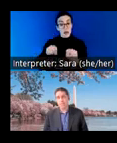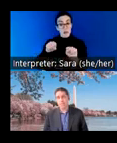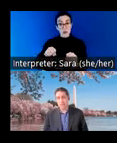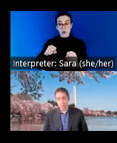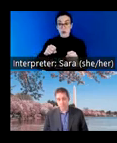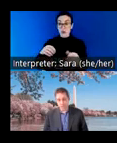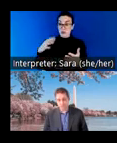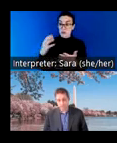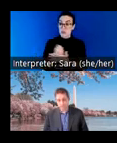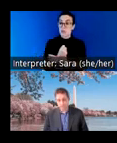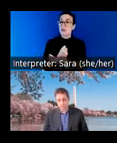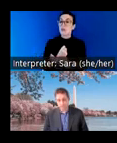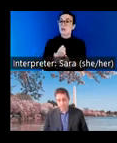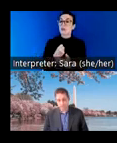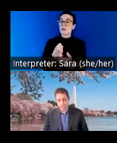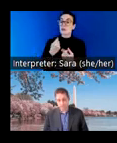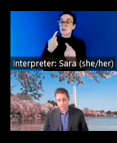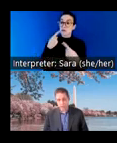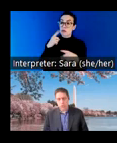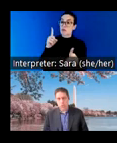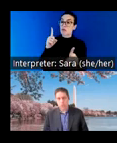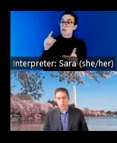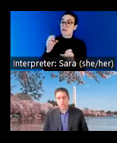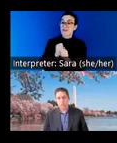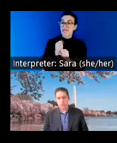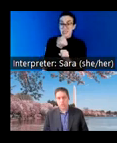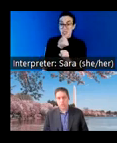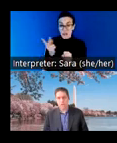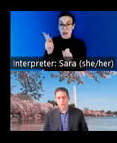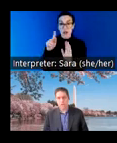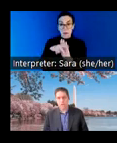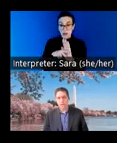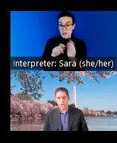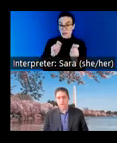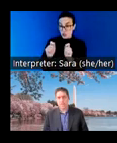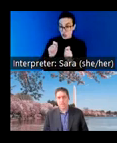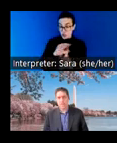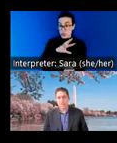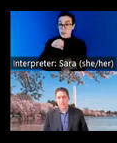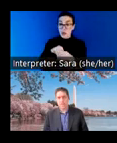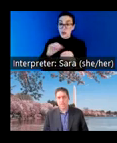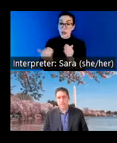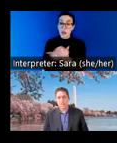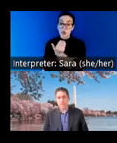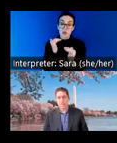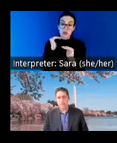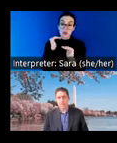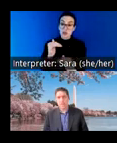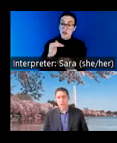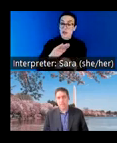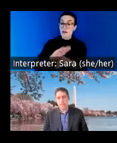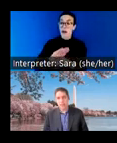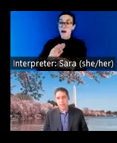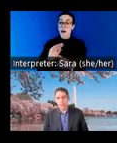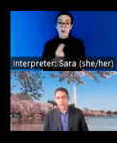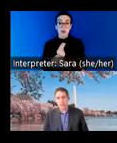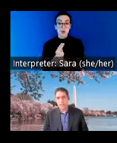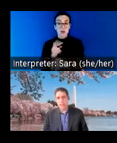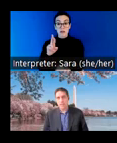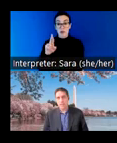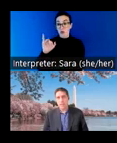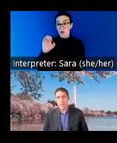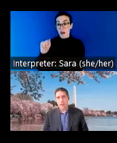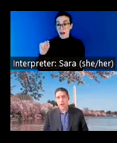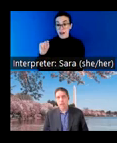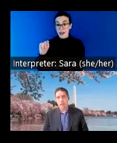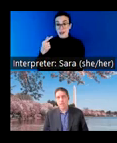changes, including new restrictions on the use of riot gear,